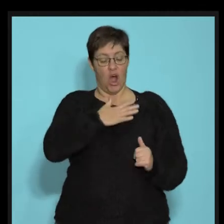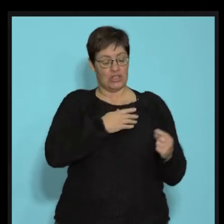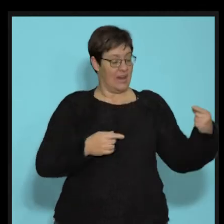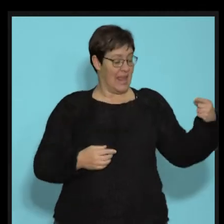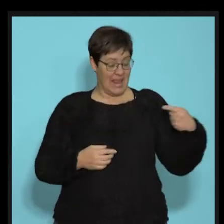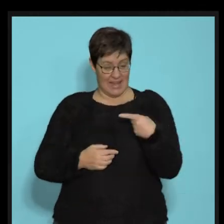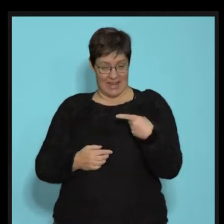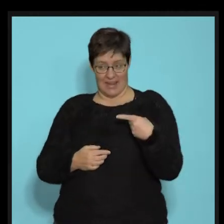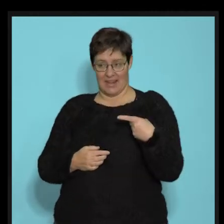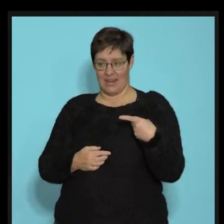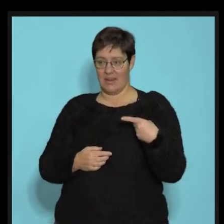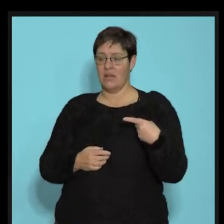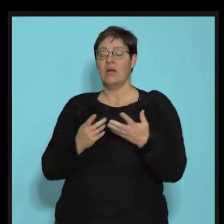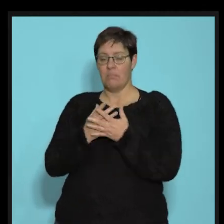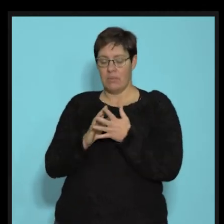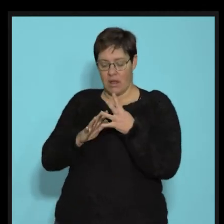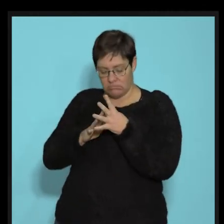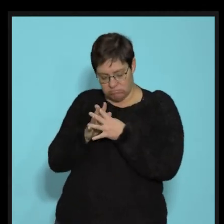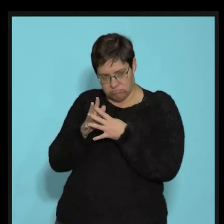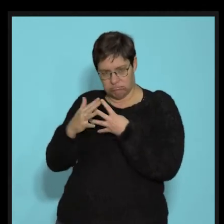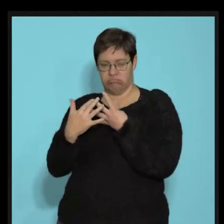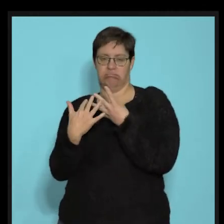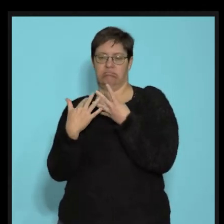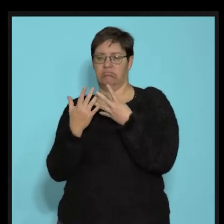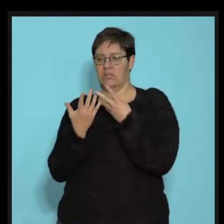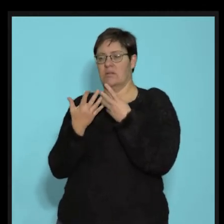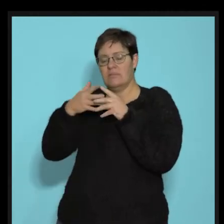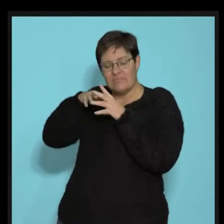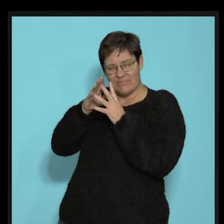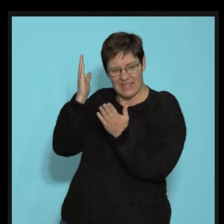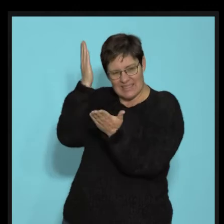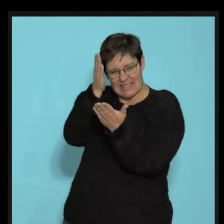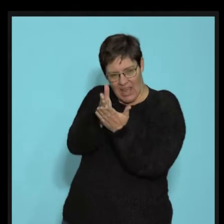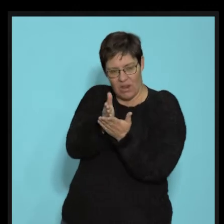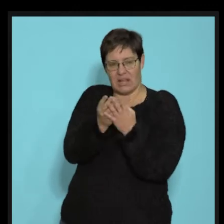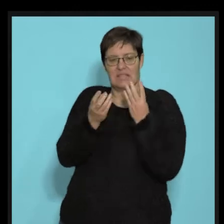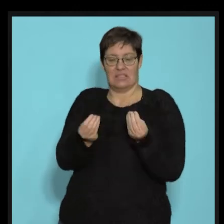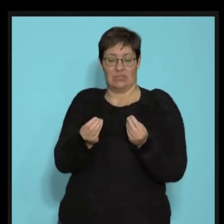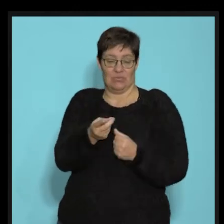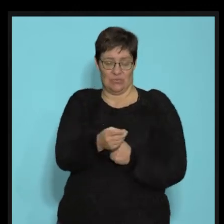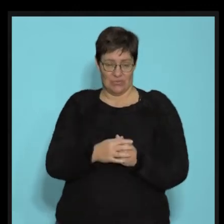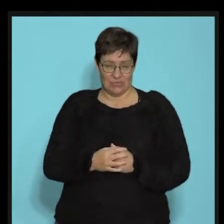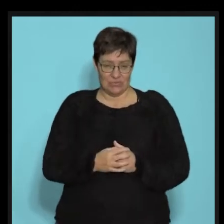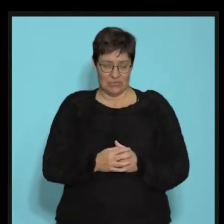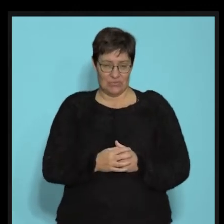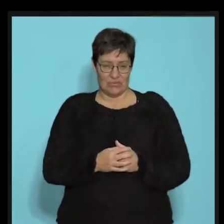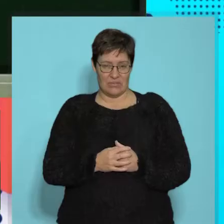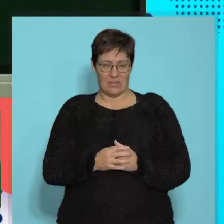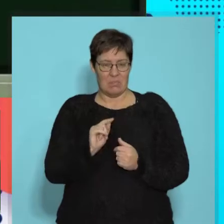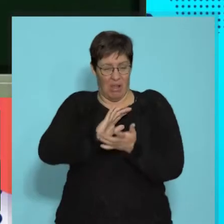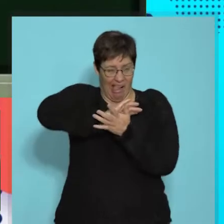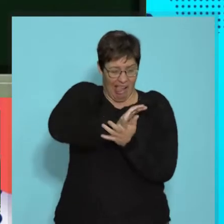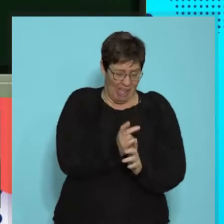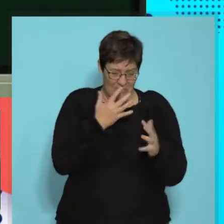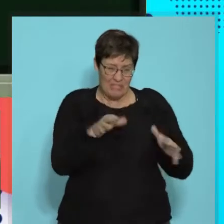and it diffuses and bathes directly into the tissue. I don't know if you guys have ever stepped on an insect.